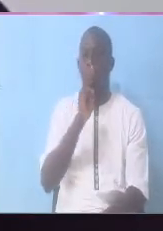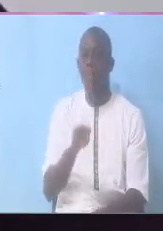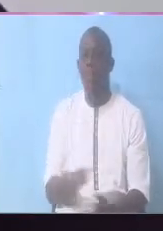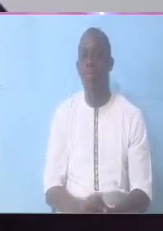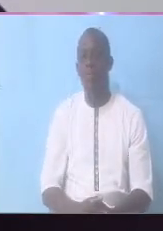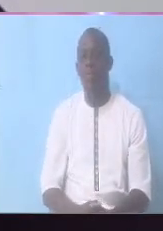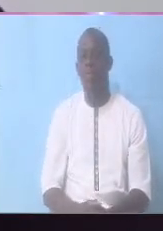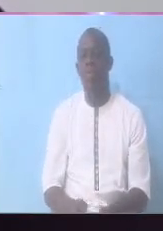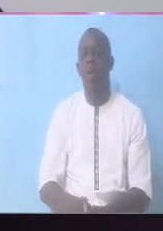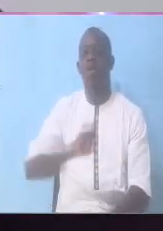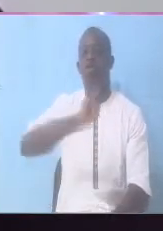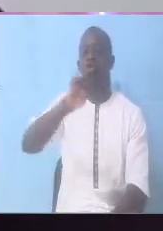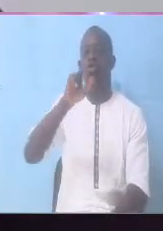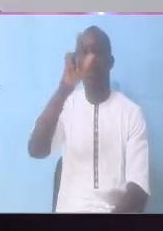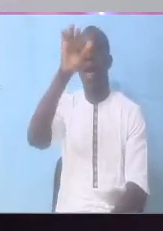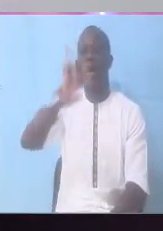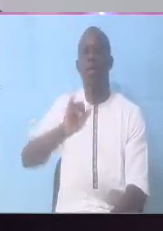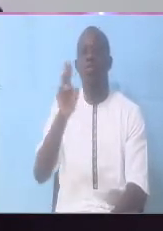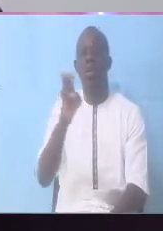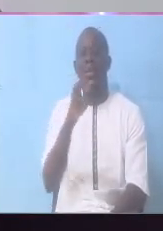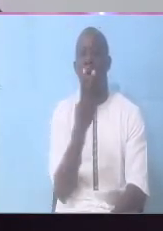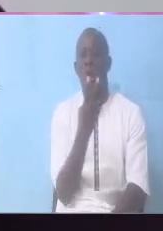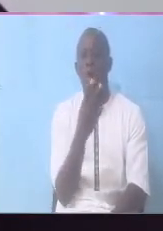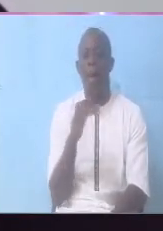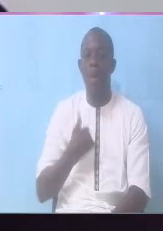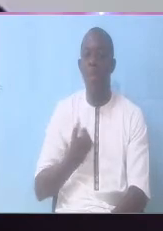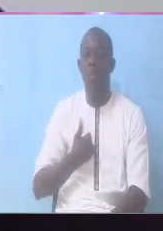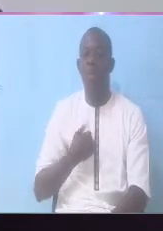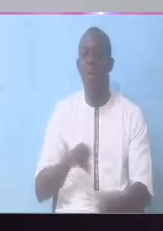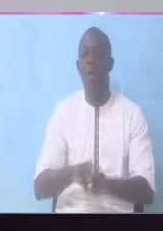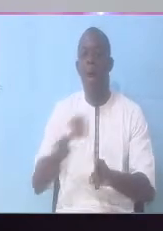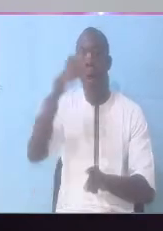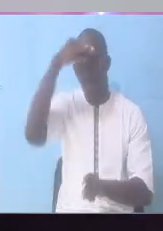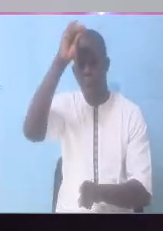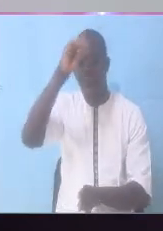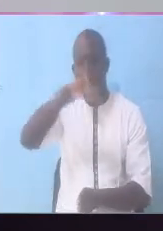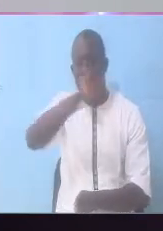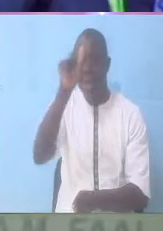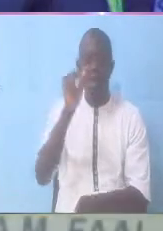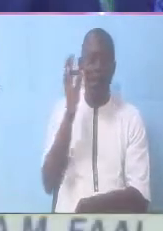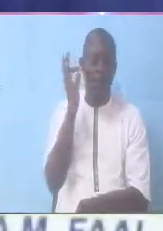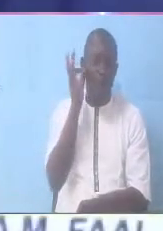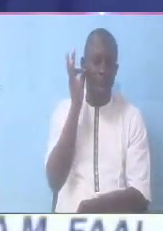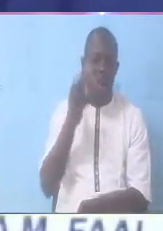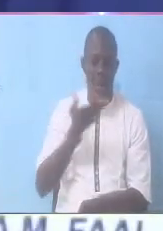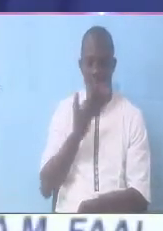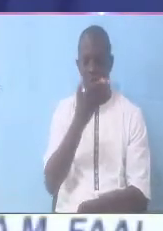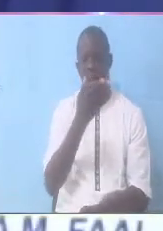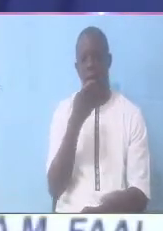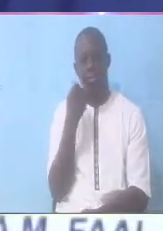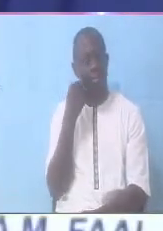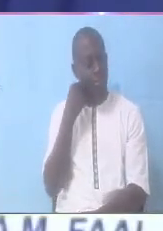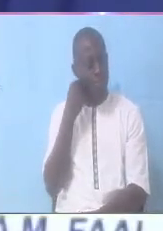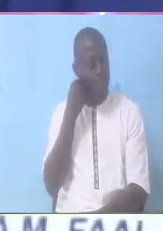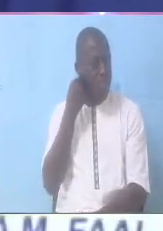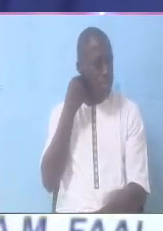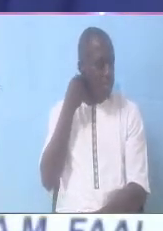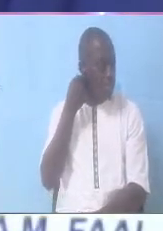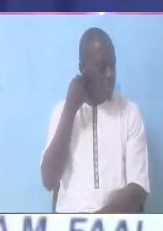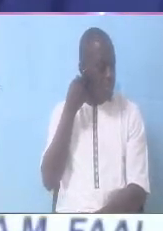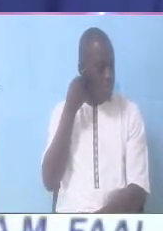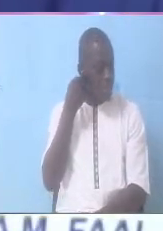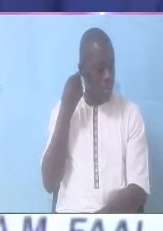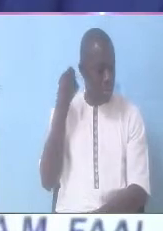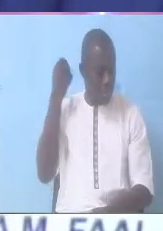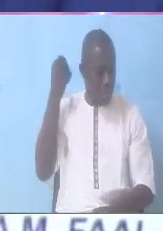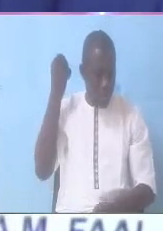22nd people were there, the boys and girls. Because there have to be drummers and there have to be people clapping.